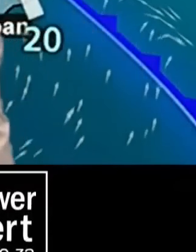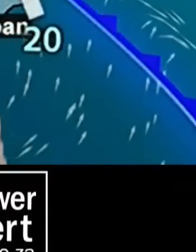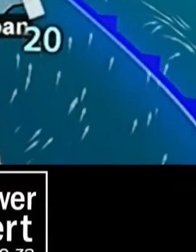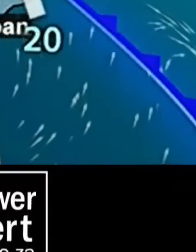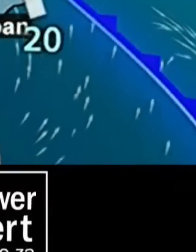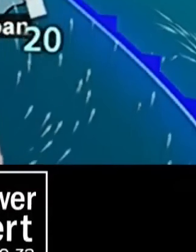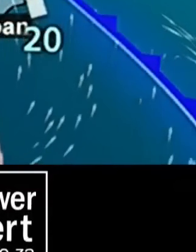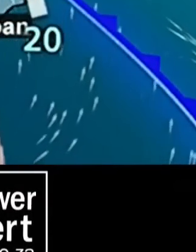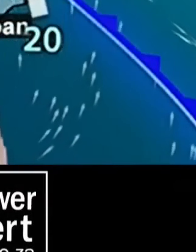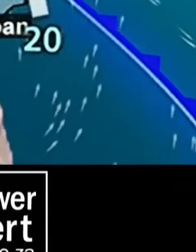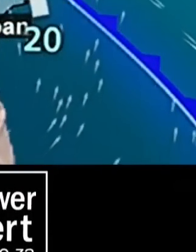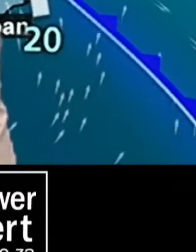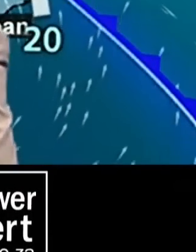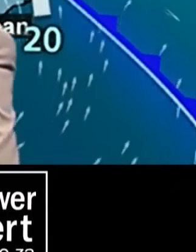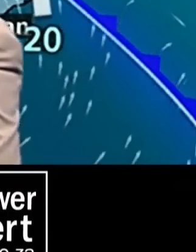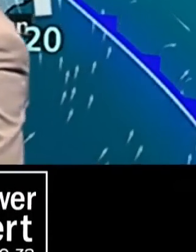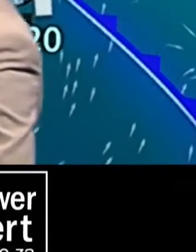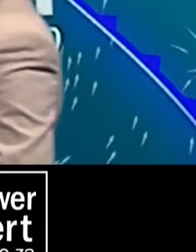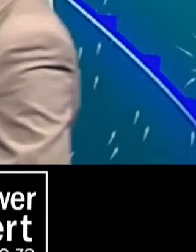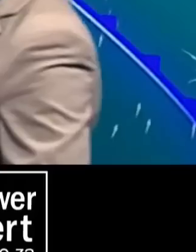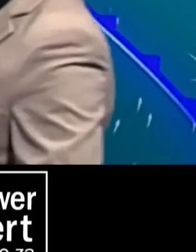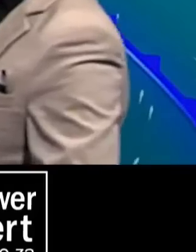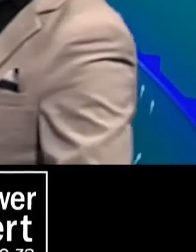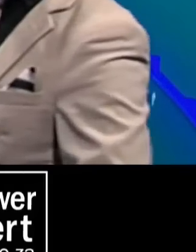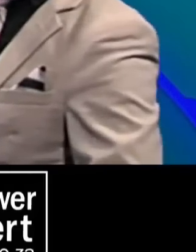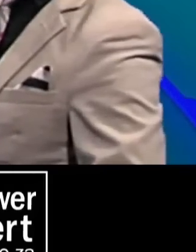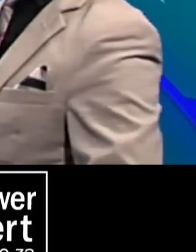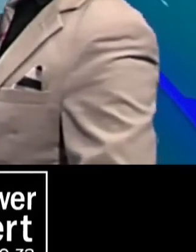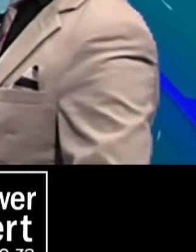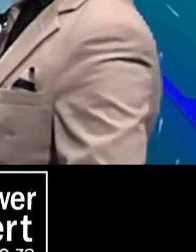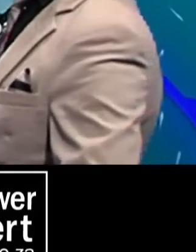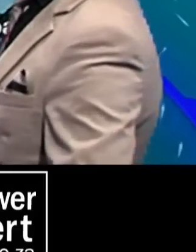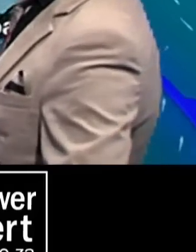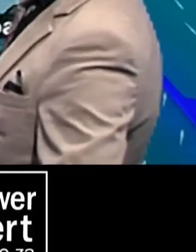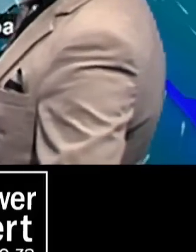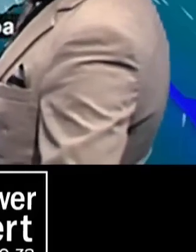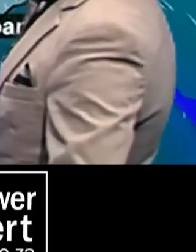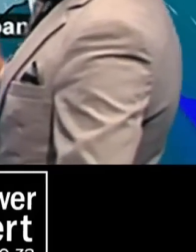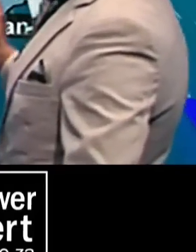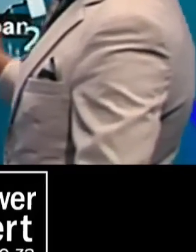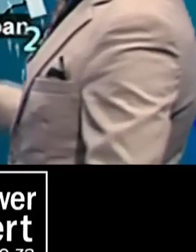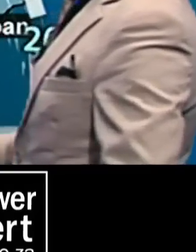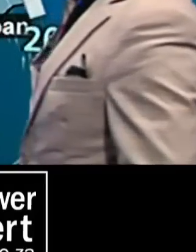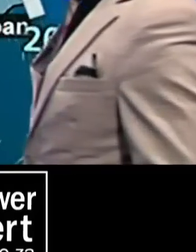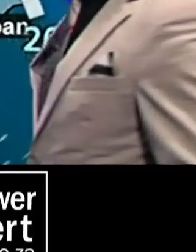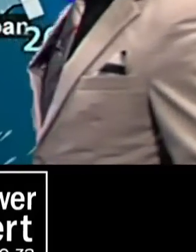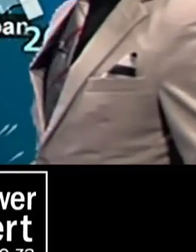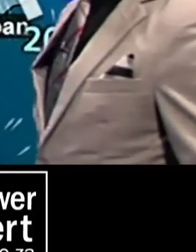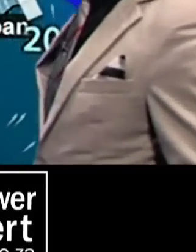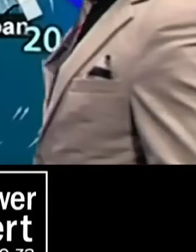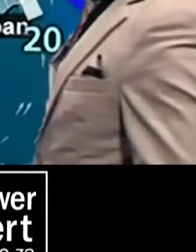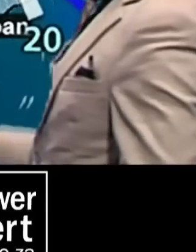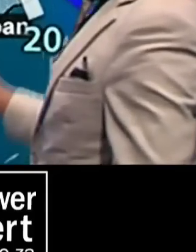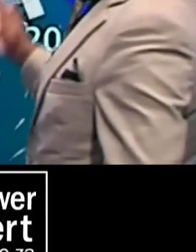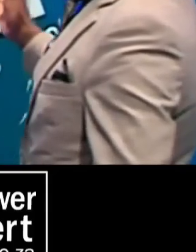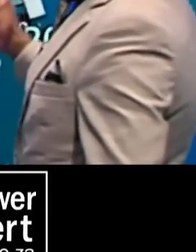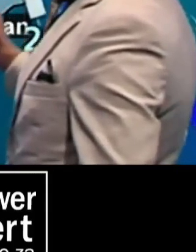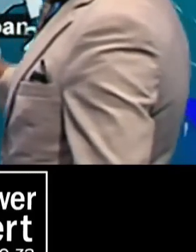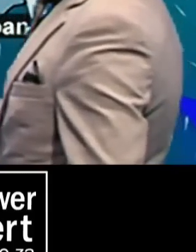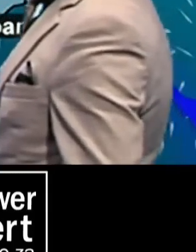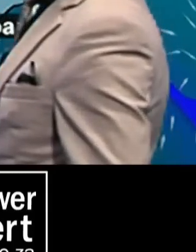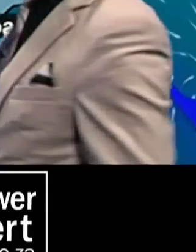tša masometharo gomme di a tliša dikgonagalo tša maruma ka bakabana dikarolo tša Eastern Cape lephutho leo la moya le tla kitima ka dikilometara tša lesomehlano dikgonagalo tša dipula